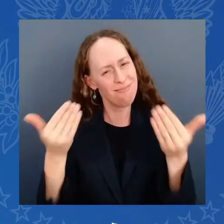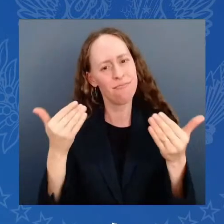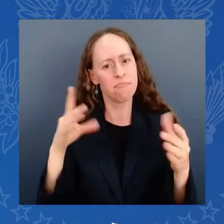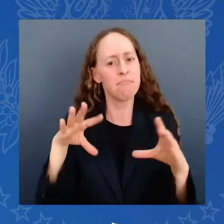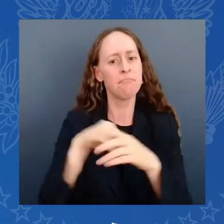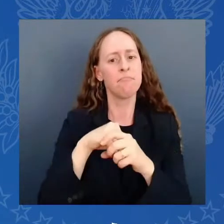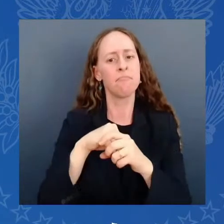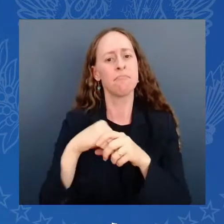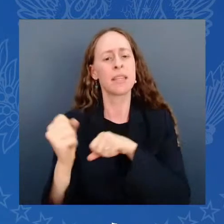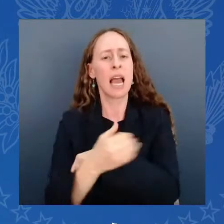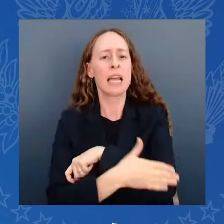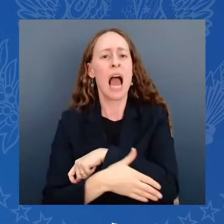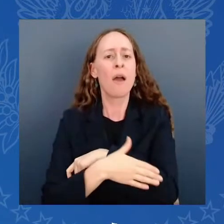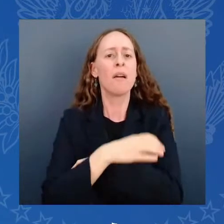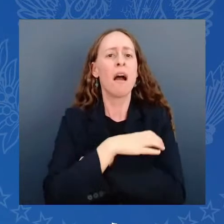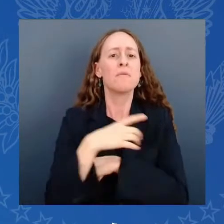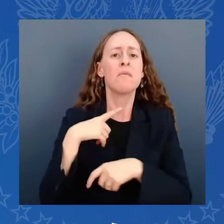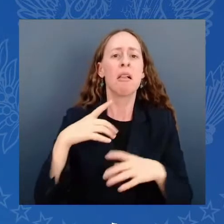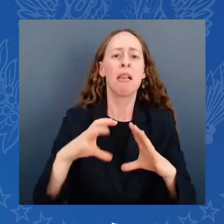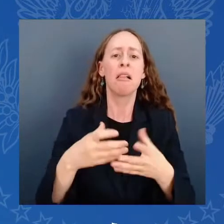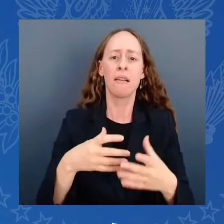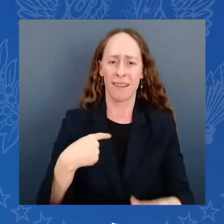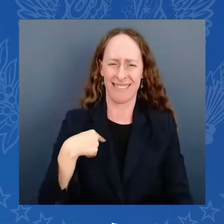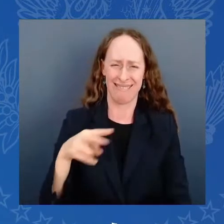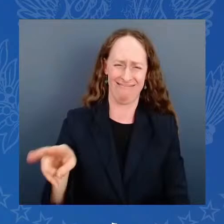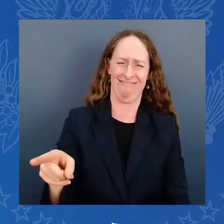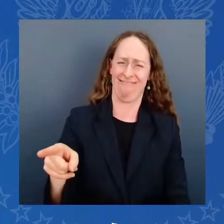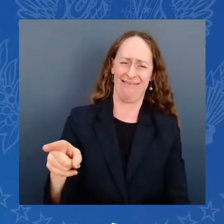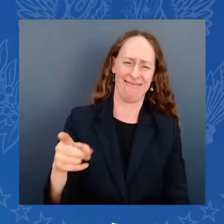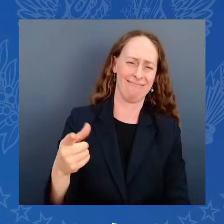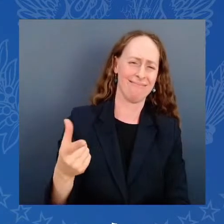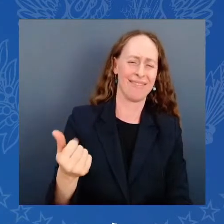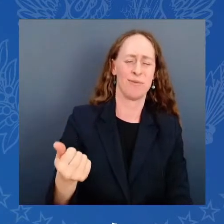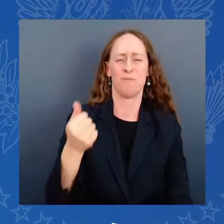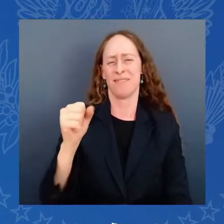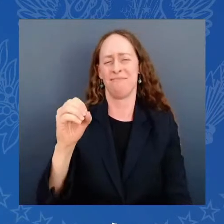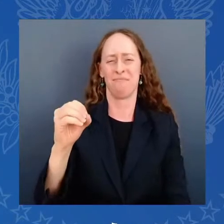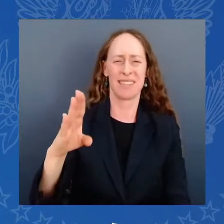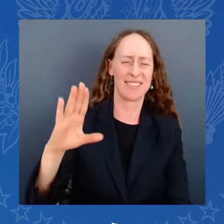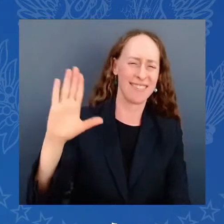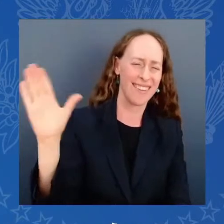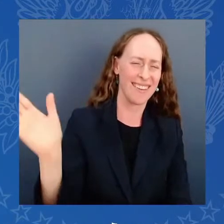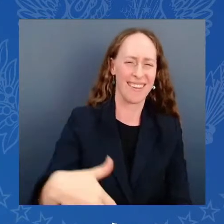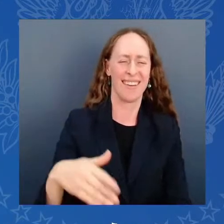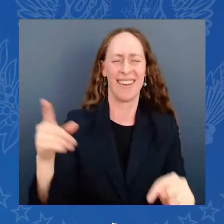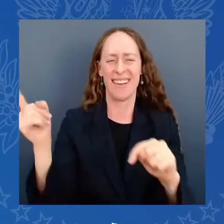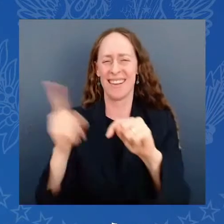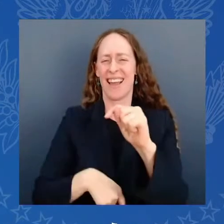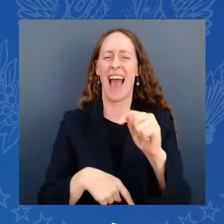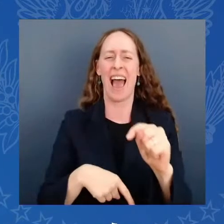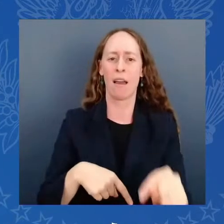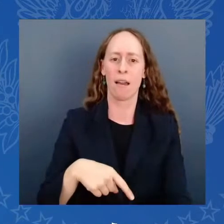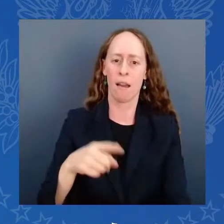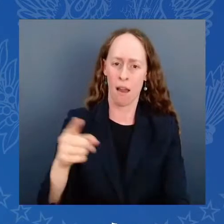street there." I'm serious. Meets only twice a week.